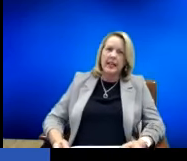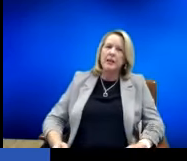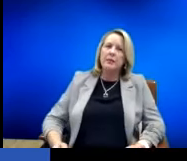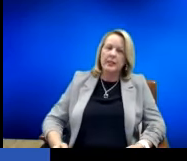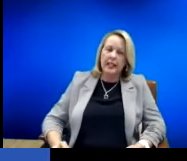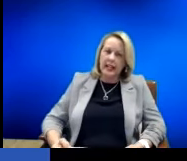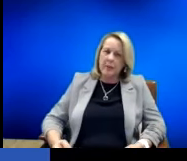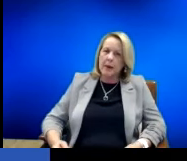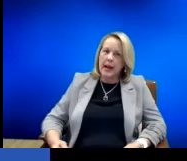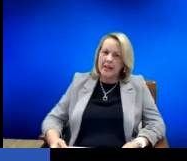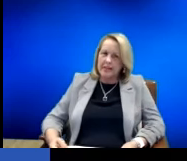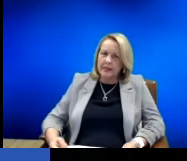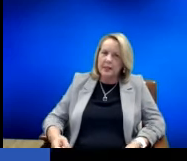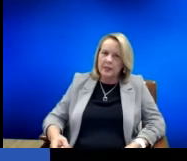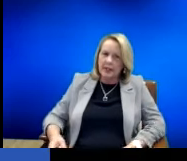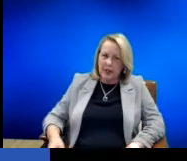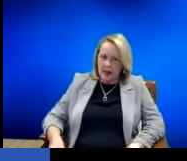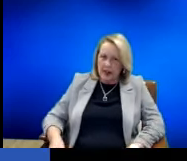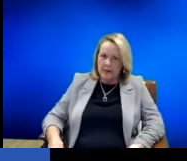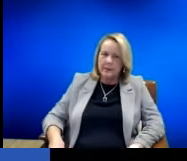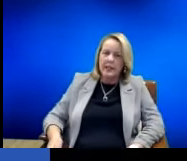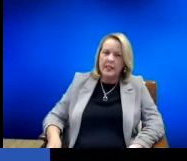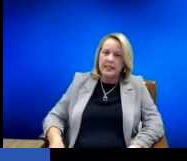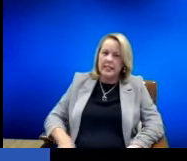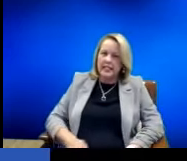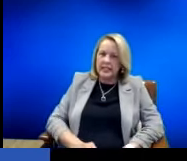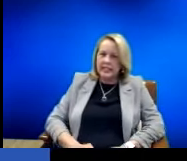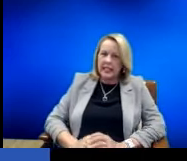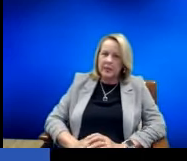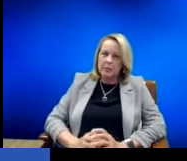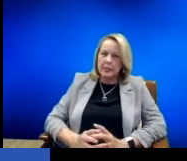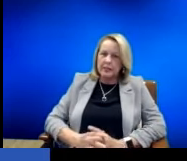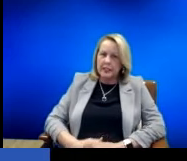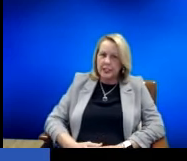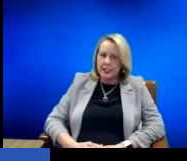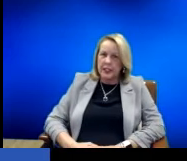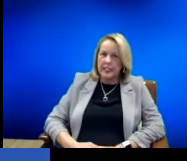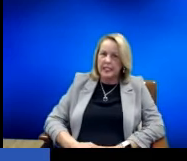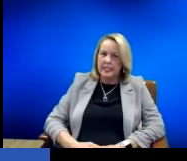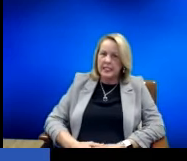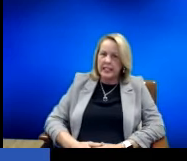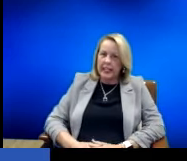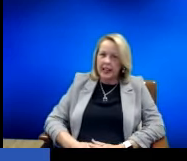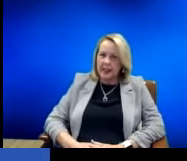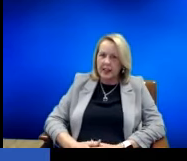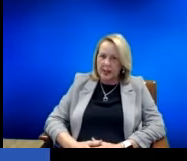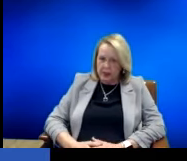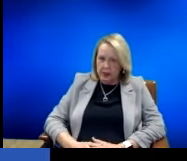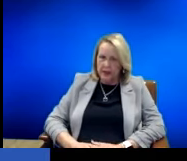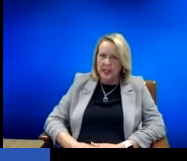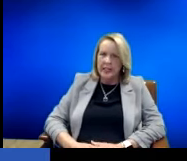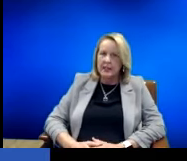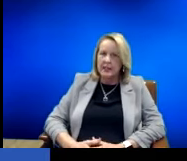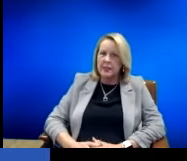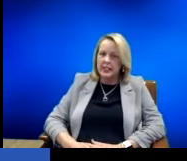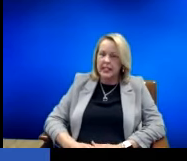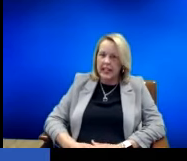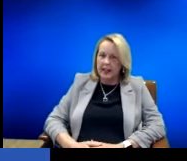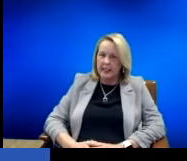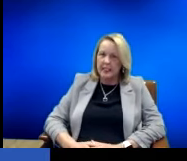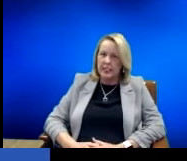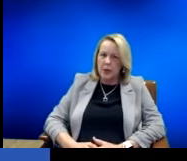Control of an ABLE account by federal law. The designated beneficiary is the account owner, even if